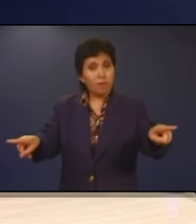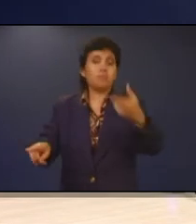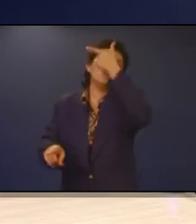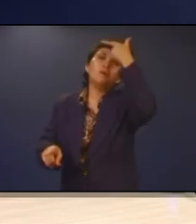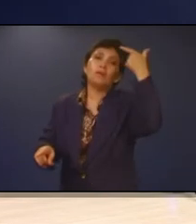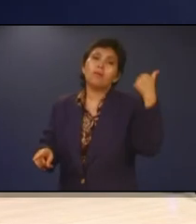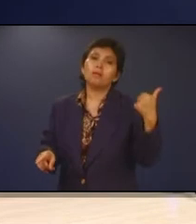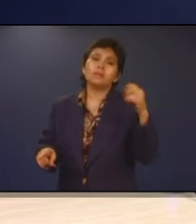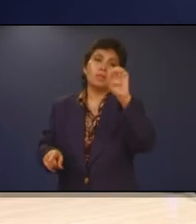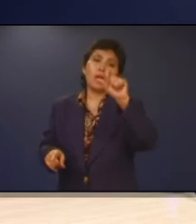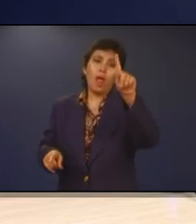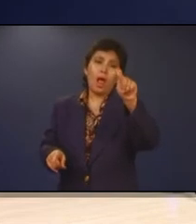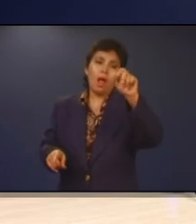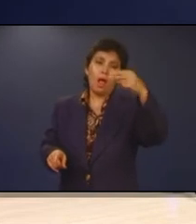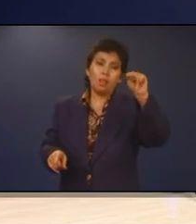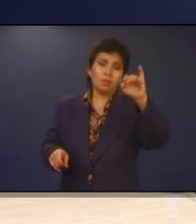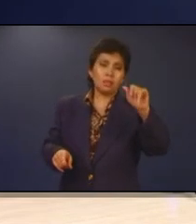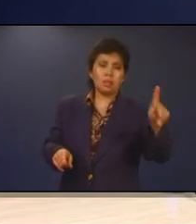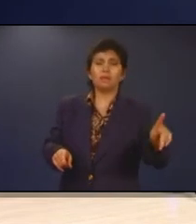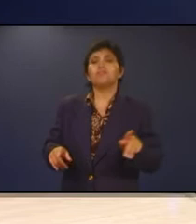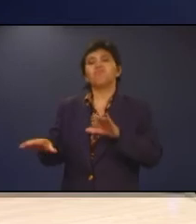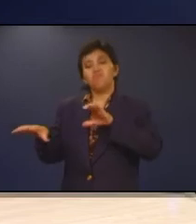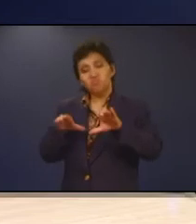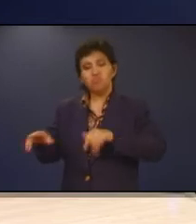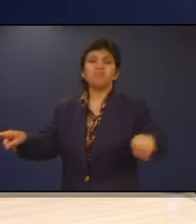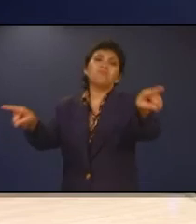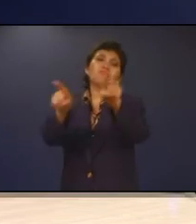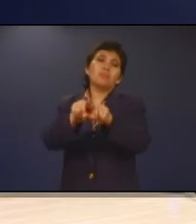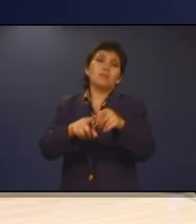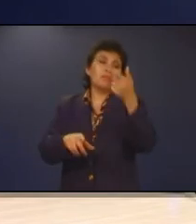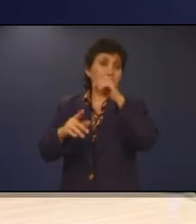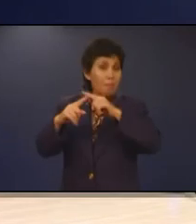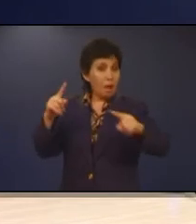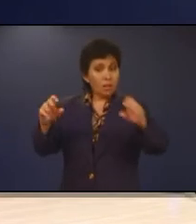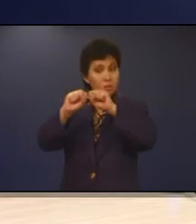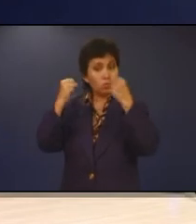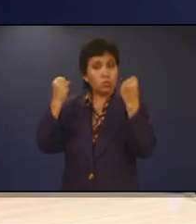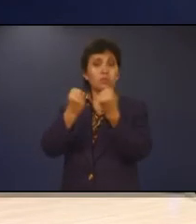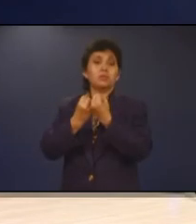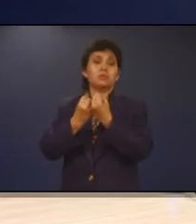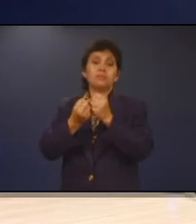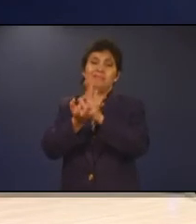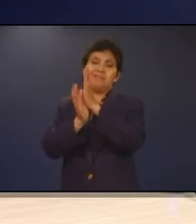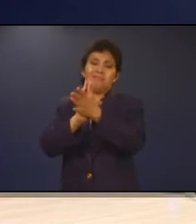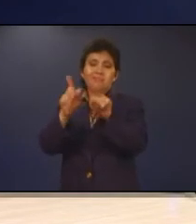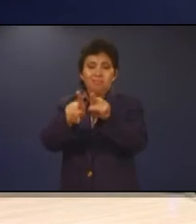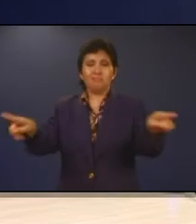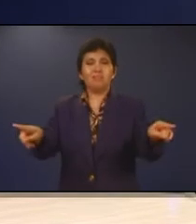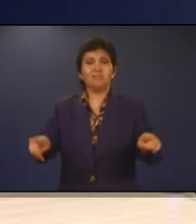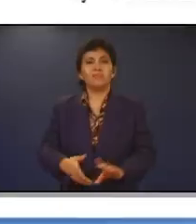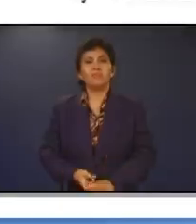it's because the ethnic identity part is still the same, but the social identity part, it becomes